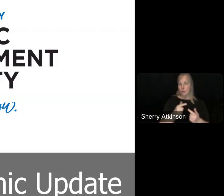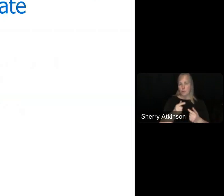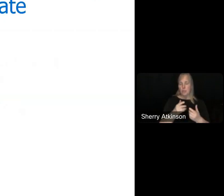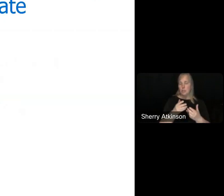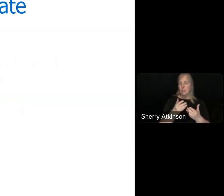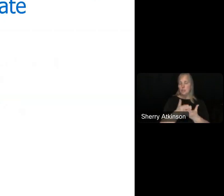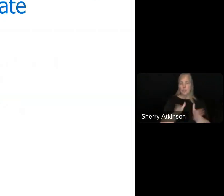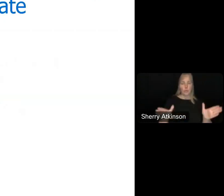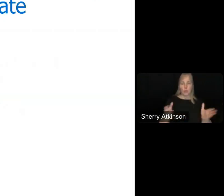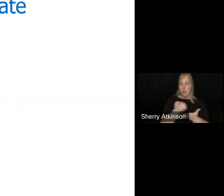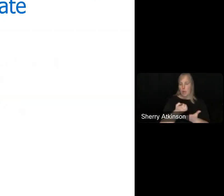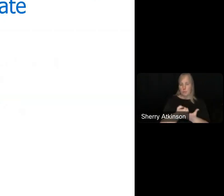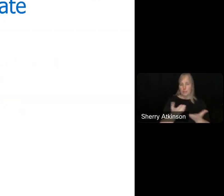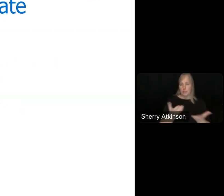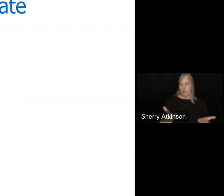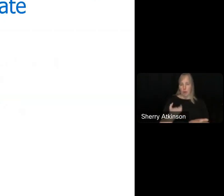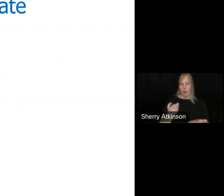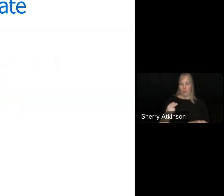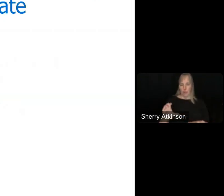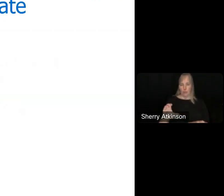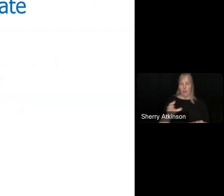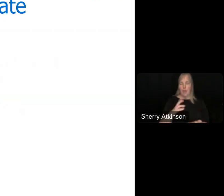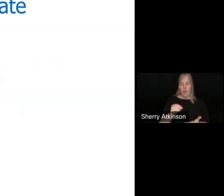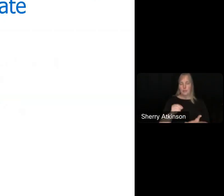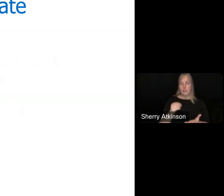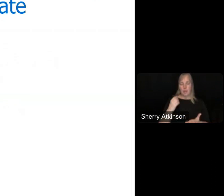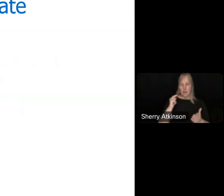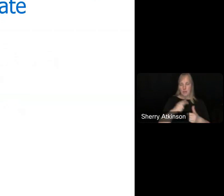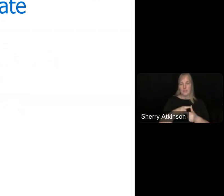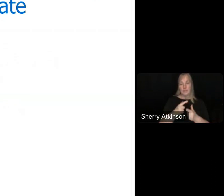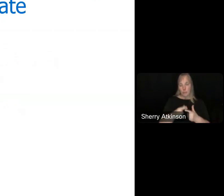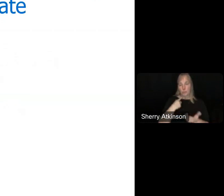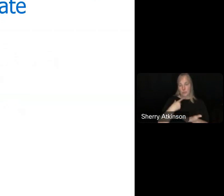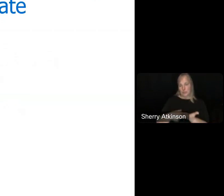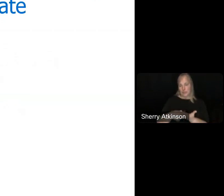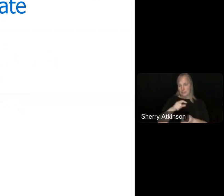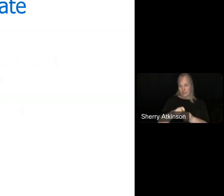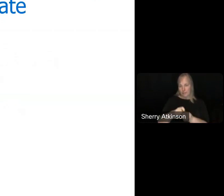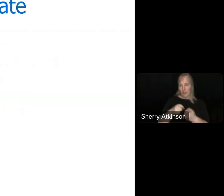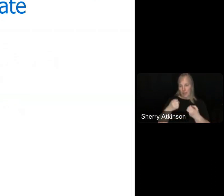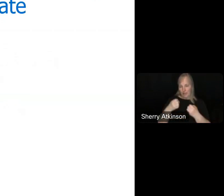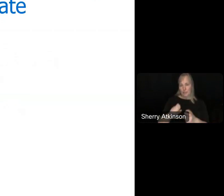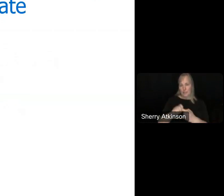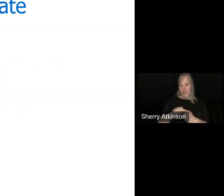go into particular initiatives that EDA is currently participating in.